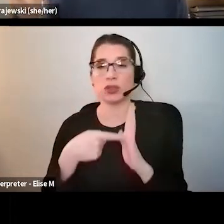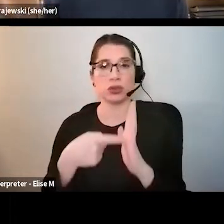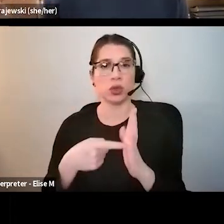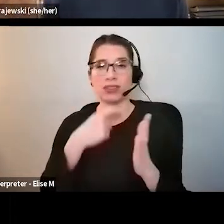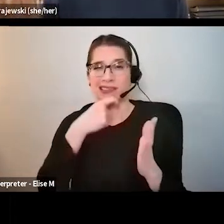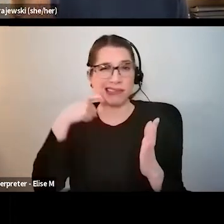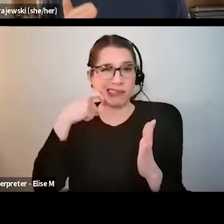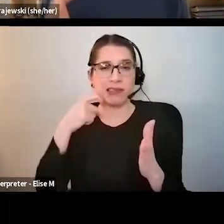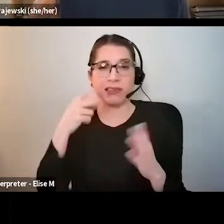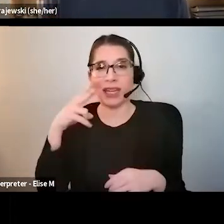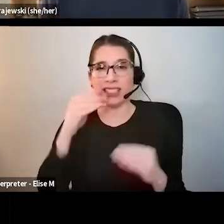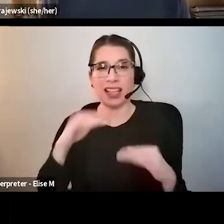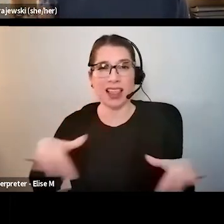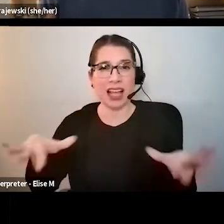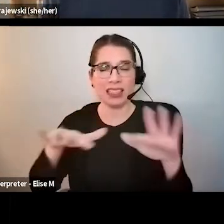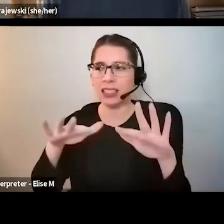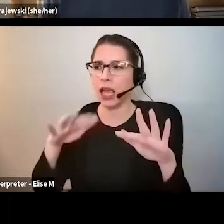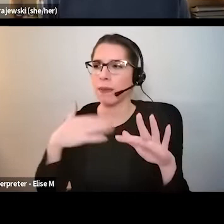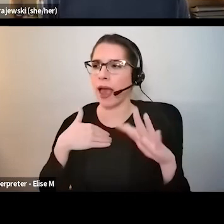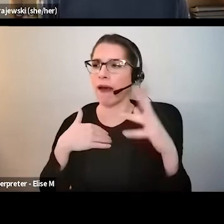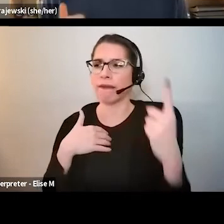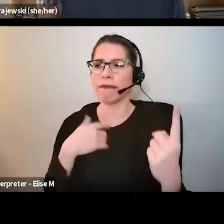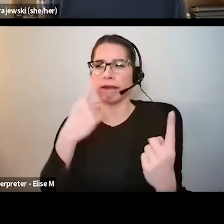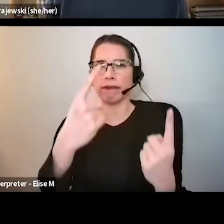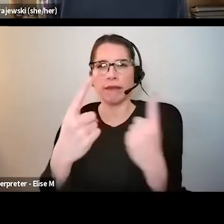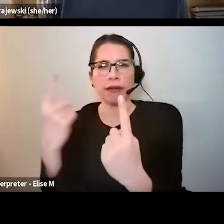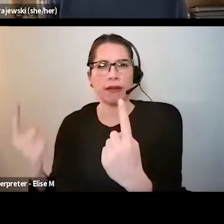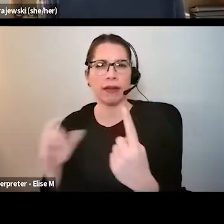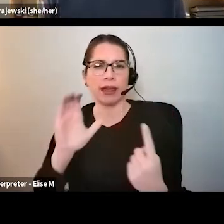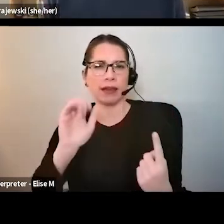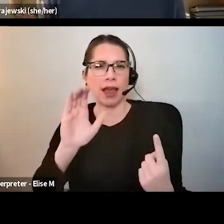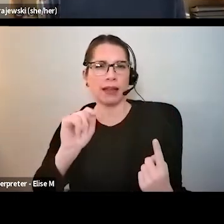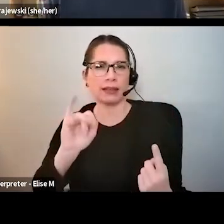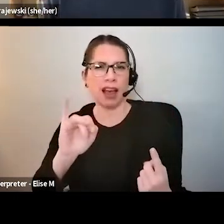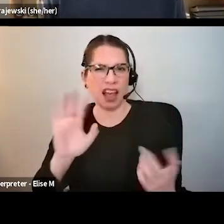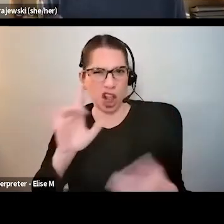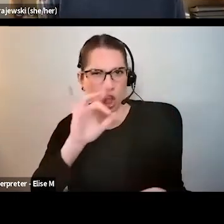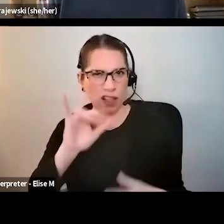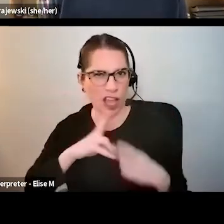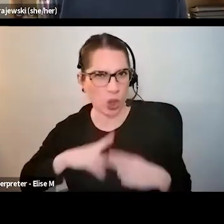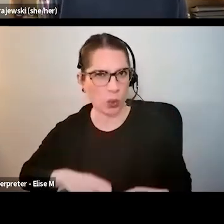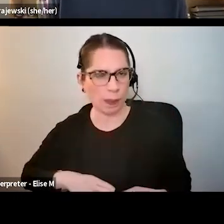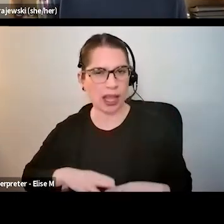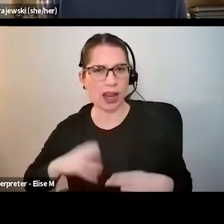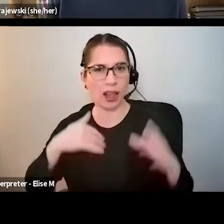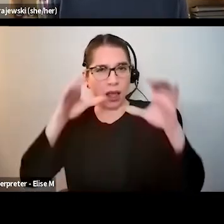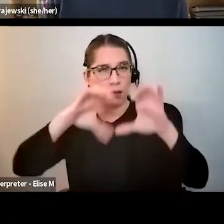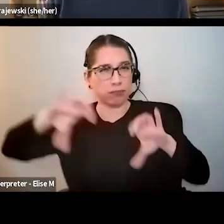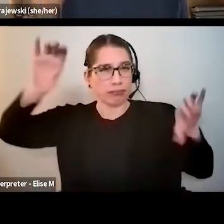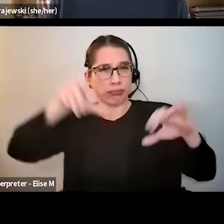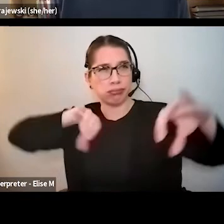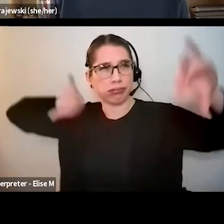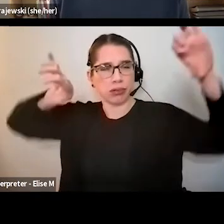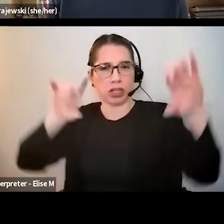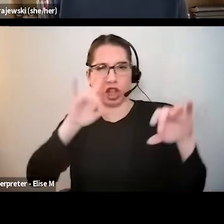with cacti who look distinctly human. Branches become gesturing arms that extend from sturdy trunks,